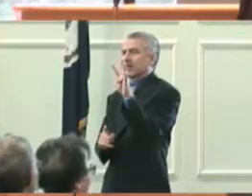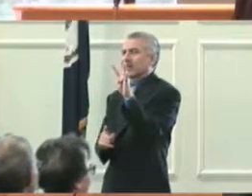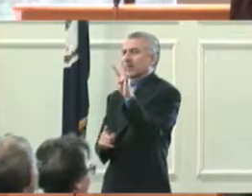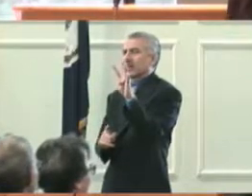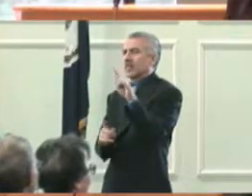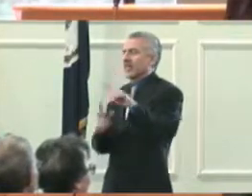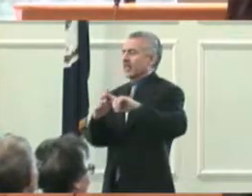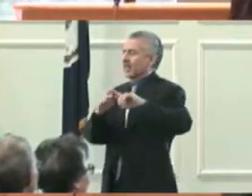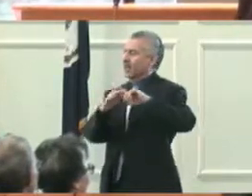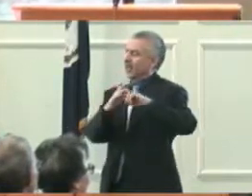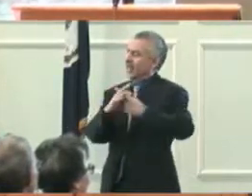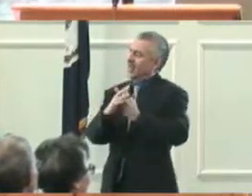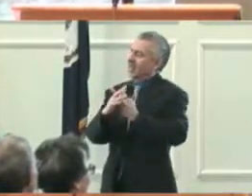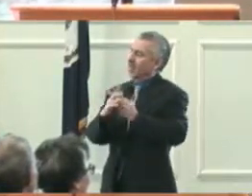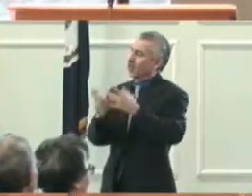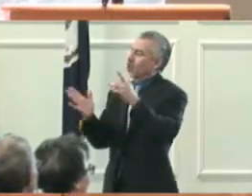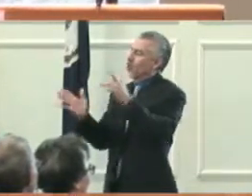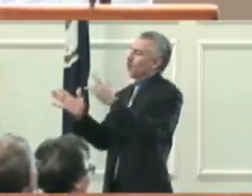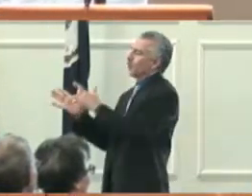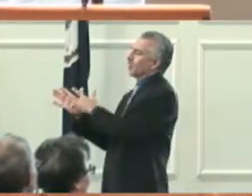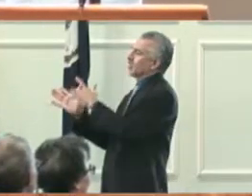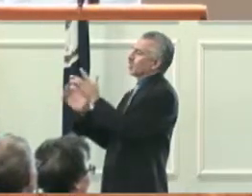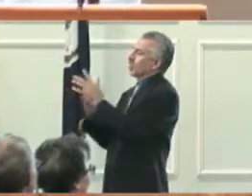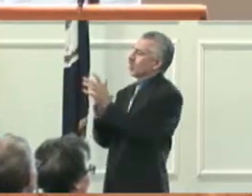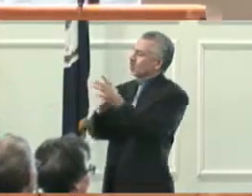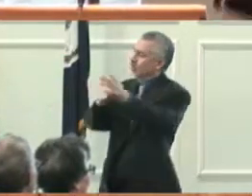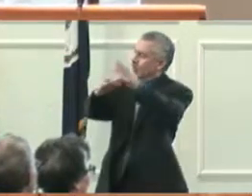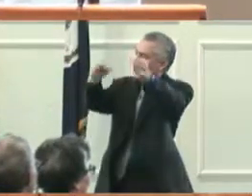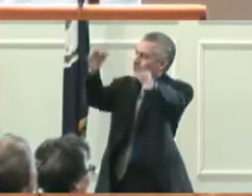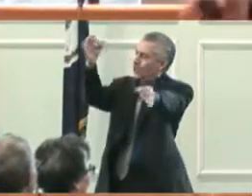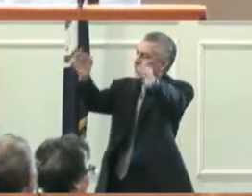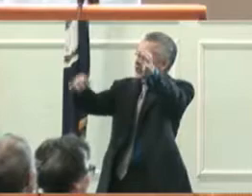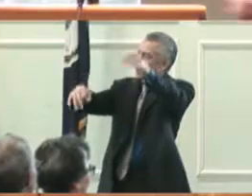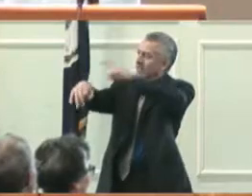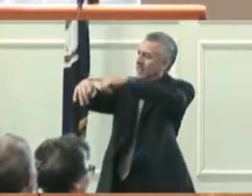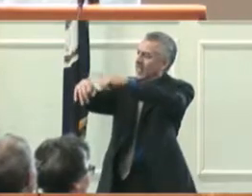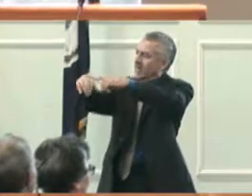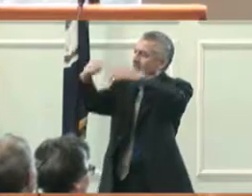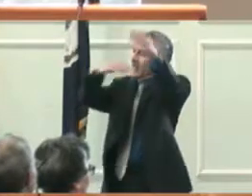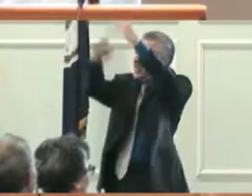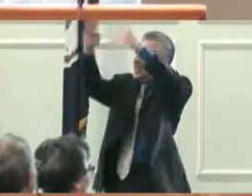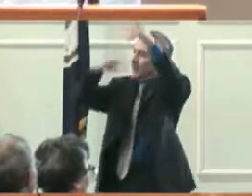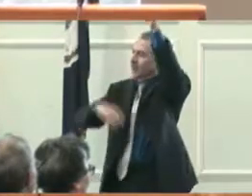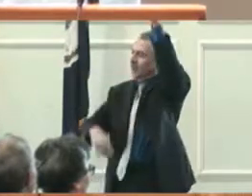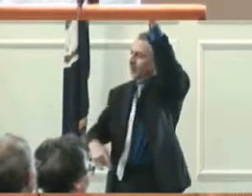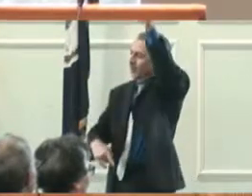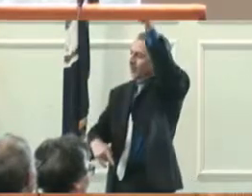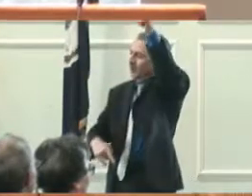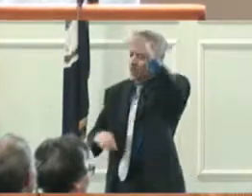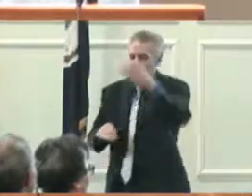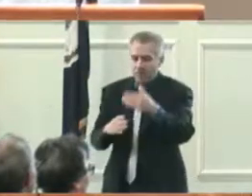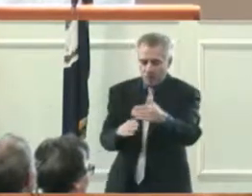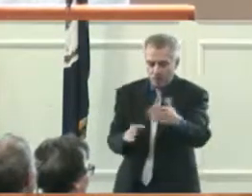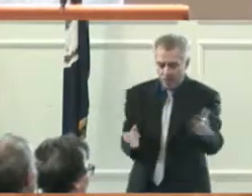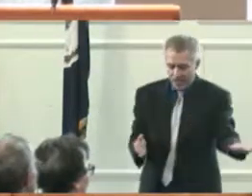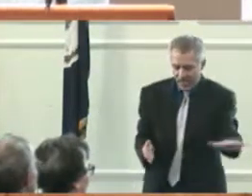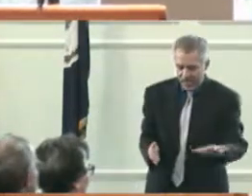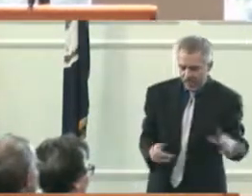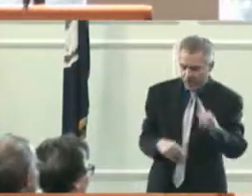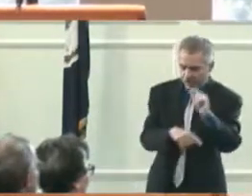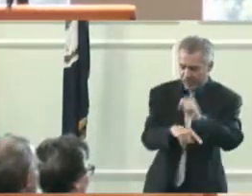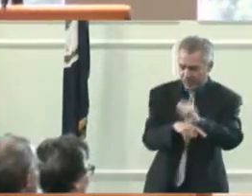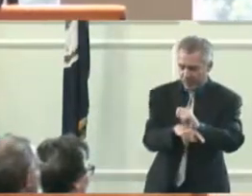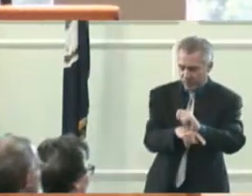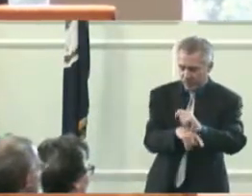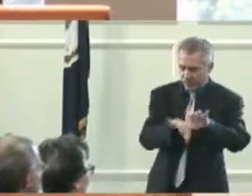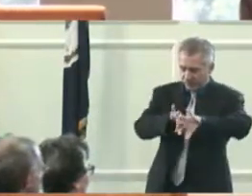Jesus' priestly ministry in the heavenly sanctuary. He goes from the holy place to the most holy place. The thing